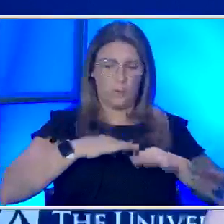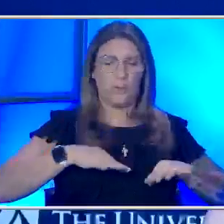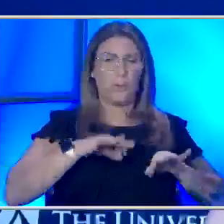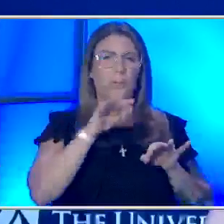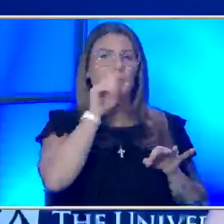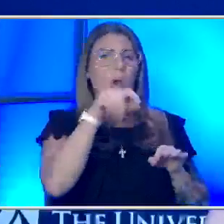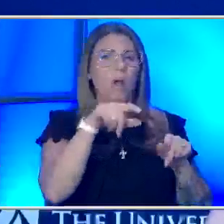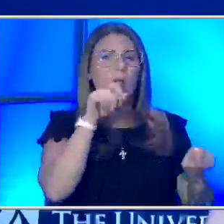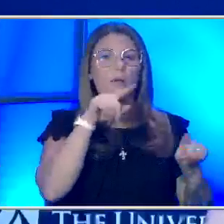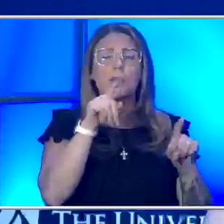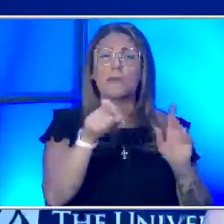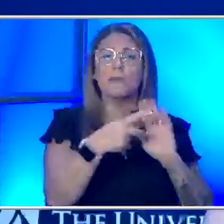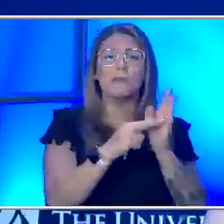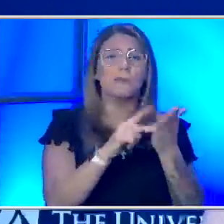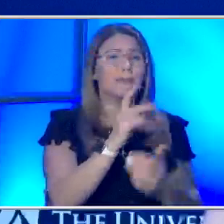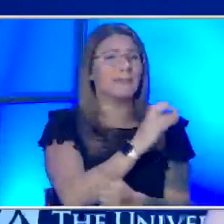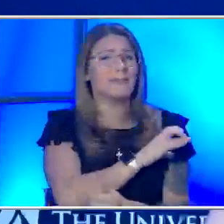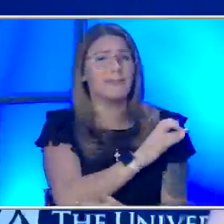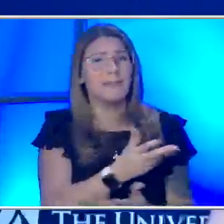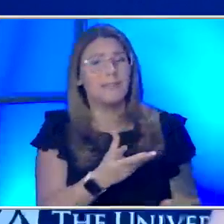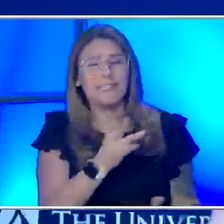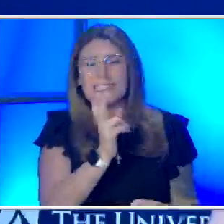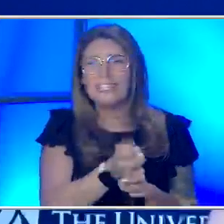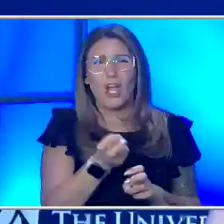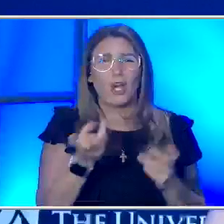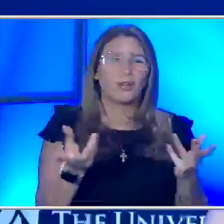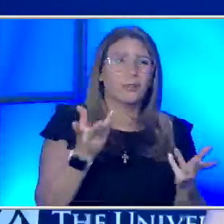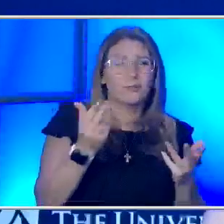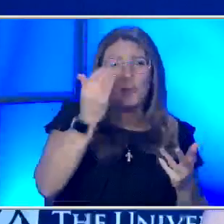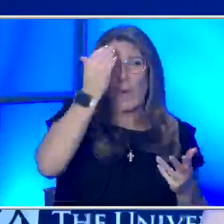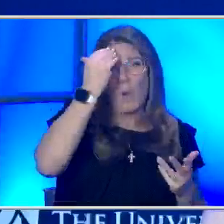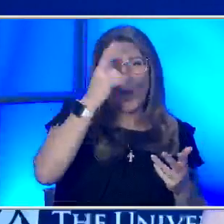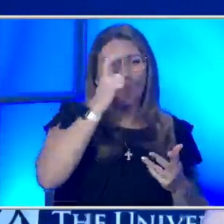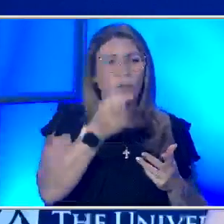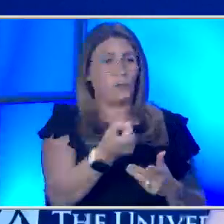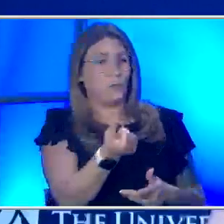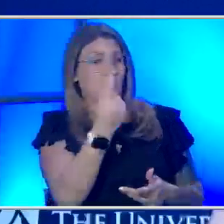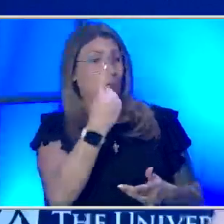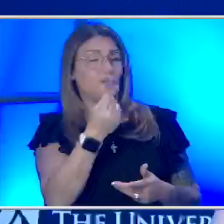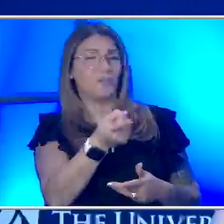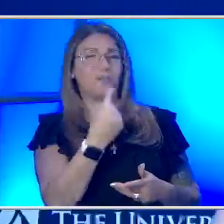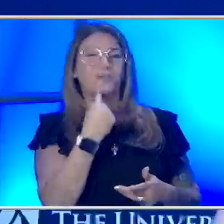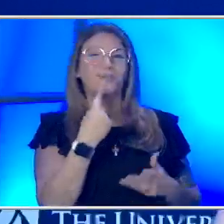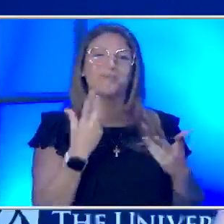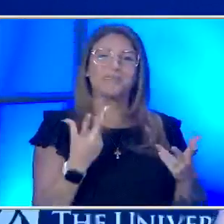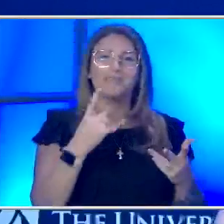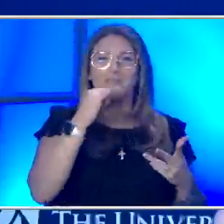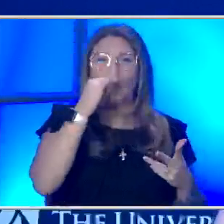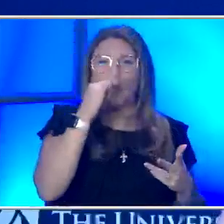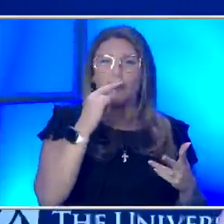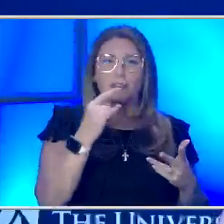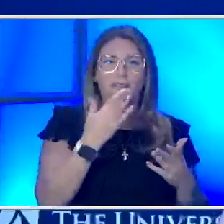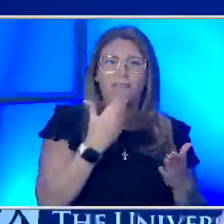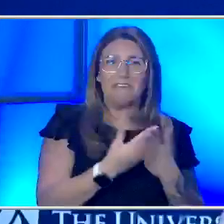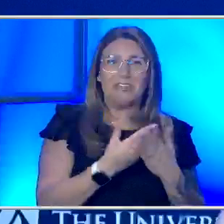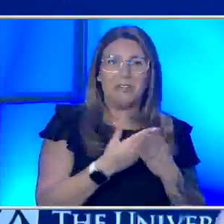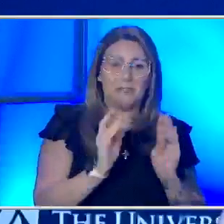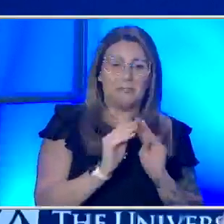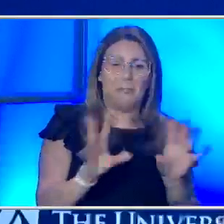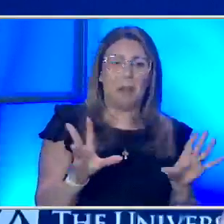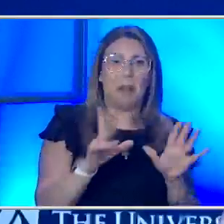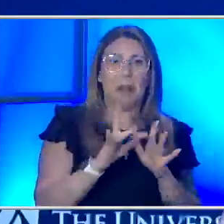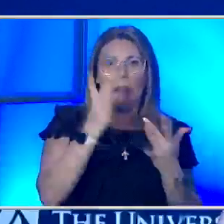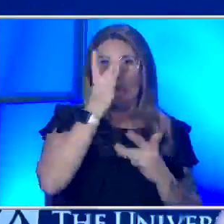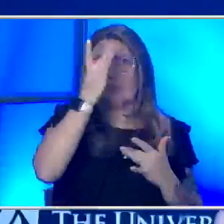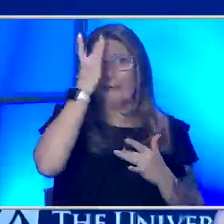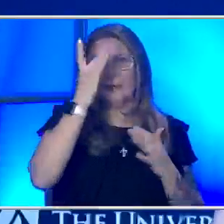that mean clinically? I mean, it's hard to tell, just because you understand, as you just said, you know, kids are just so good at spreading diseases amongst themselves. And